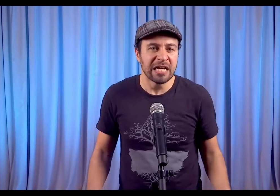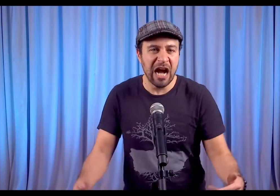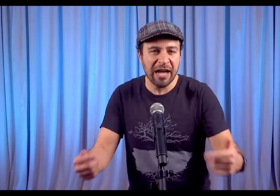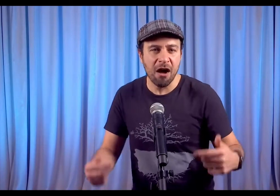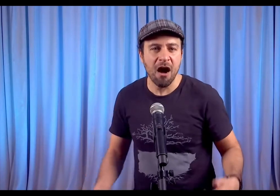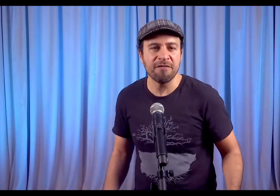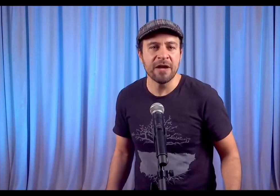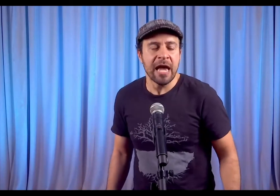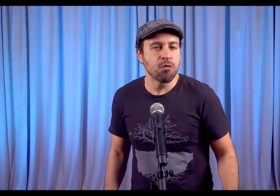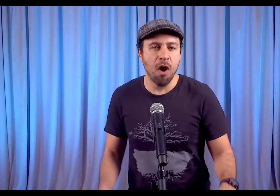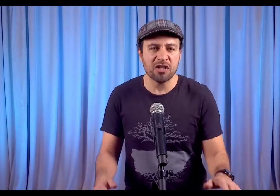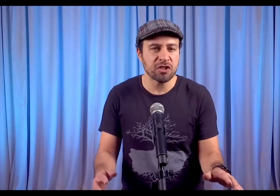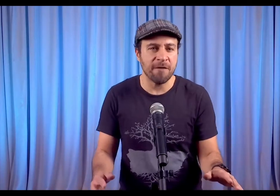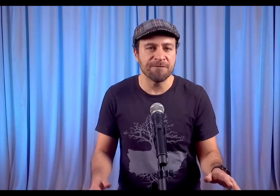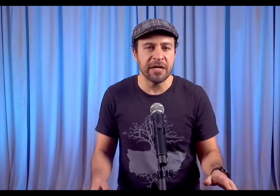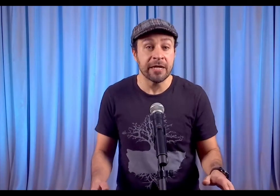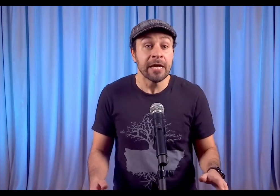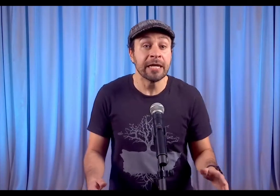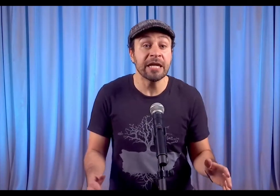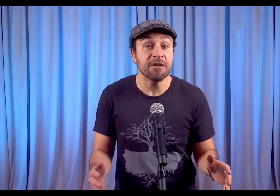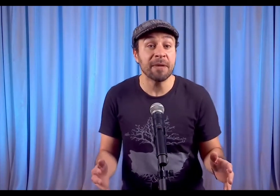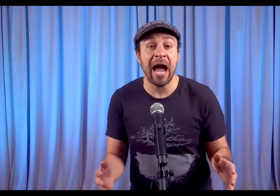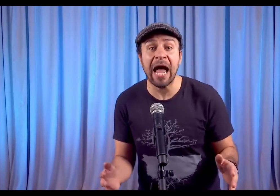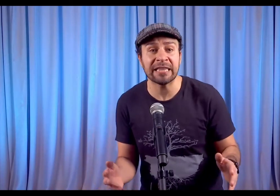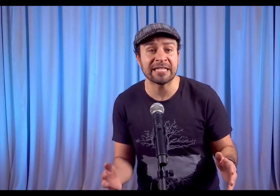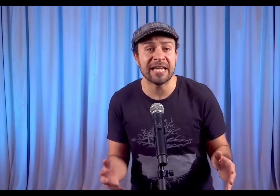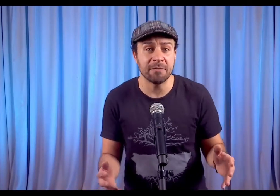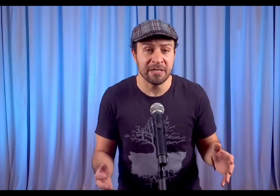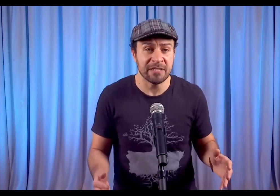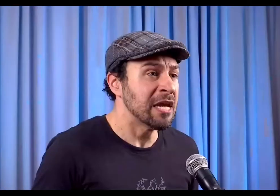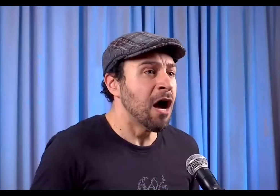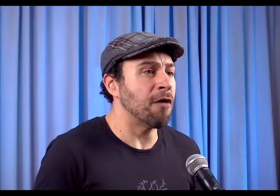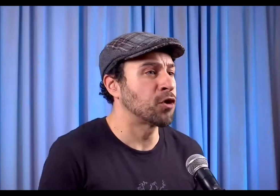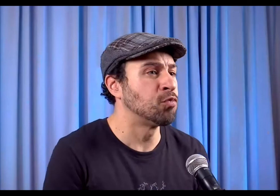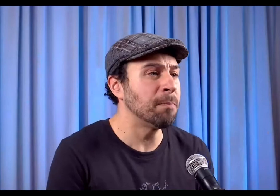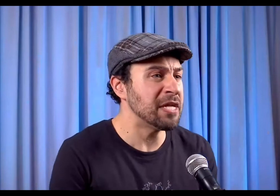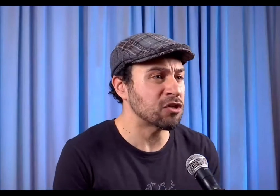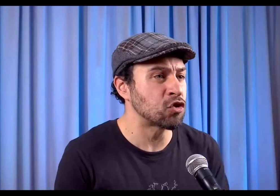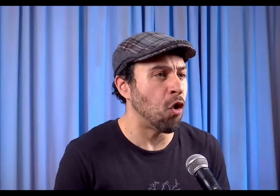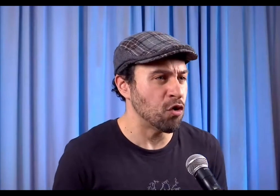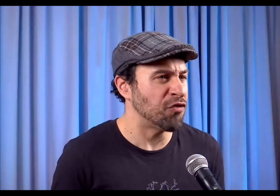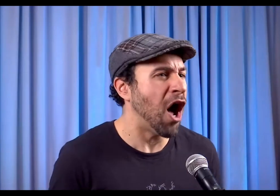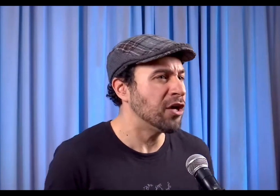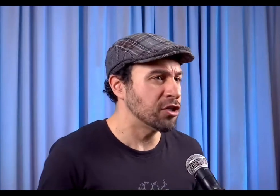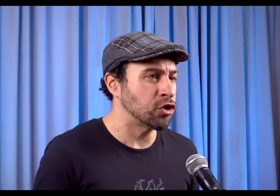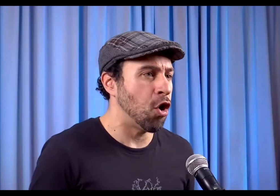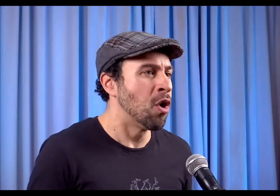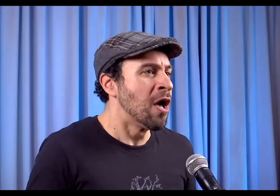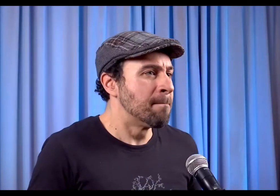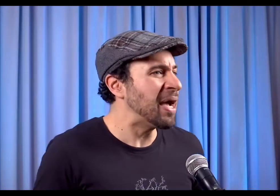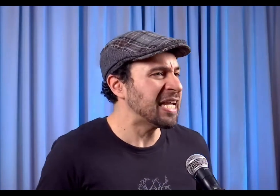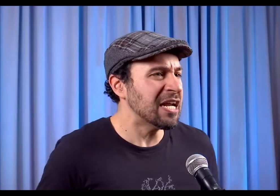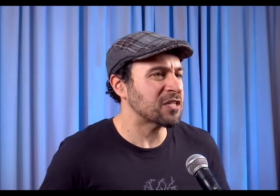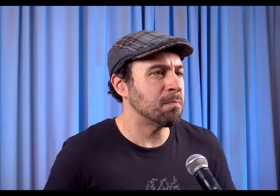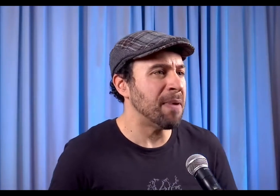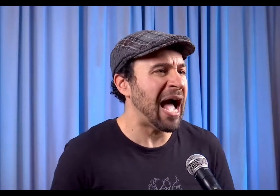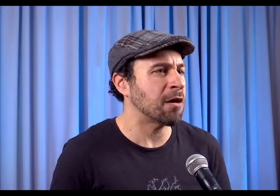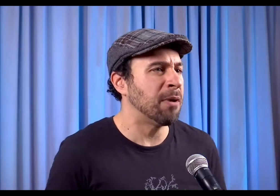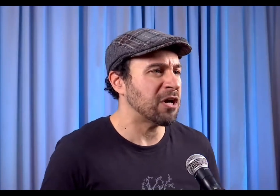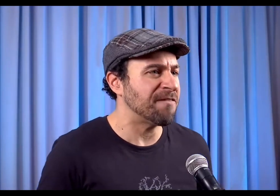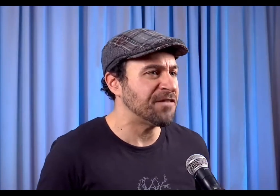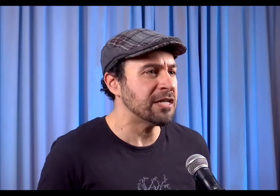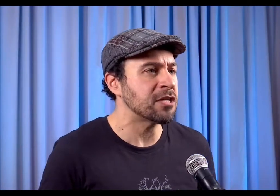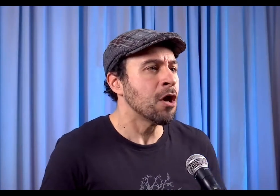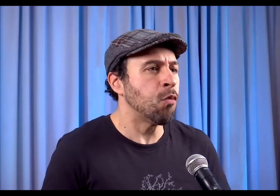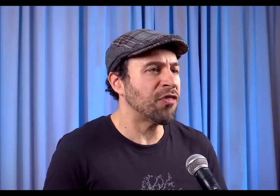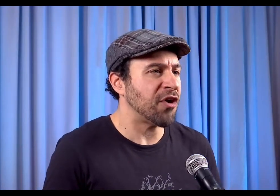line, got off, and washed our feet, leaving behind the sediments of Caribbean soil, the undertow begging us back,